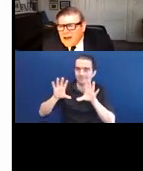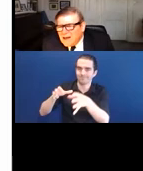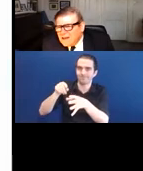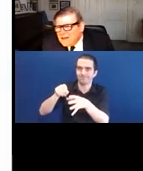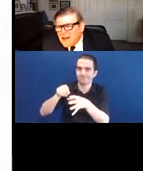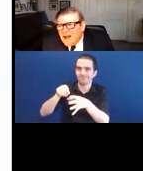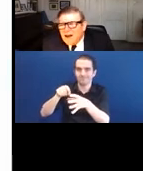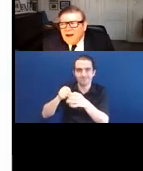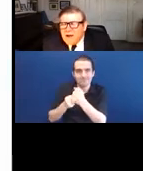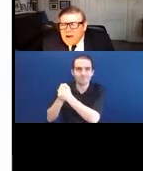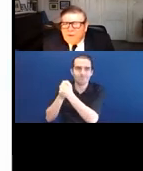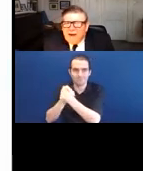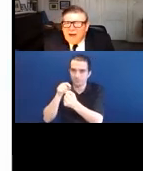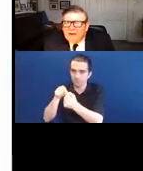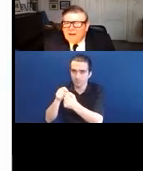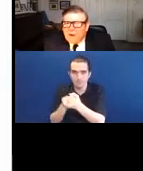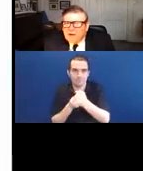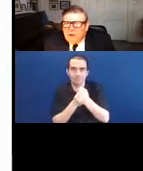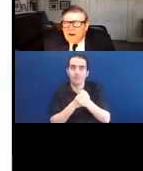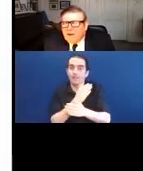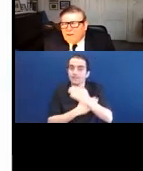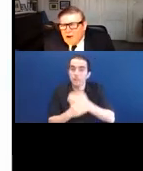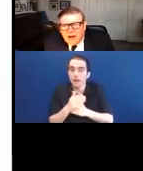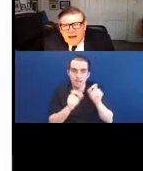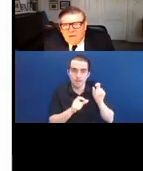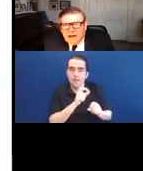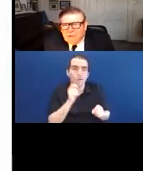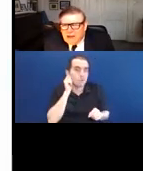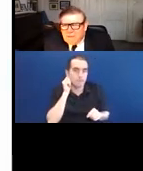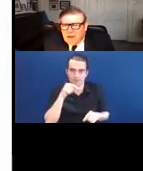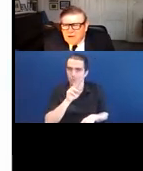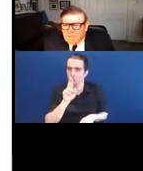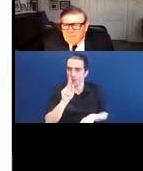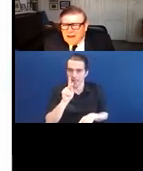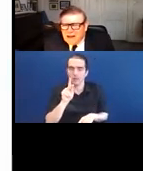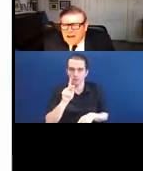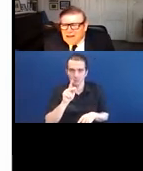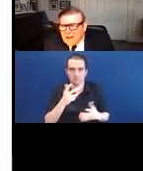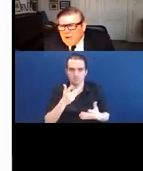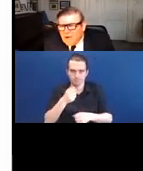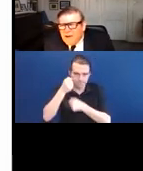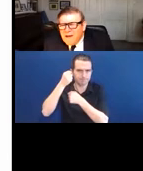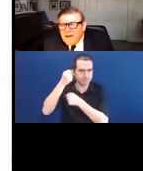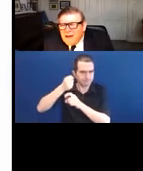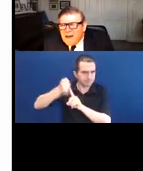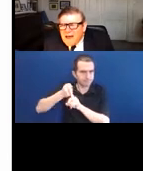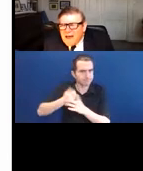Malaysia and Guyana. We find that there was quite a lot of collaboration with DPOs in Bangladesh,